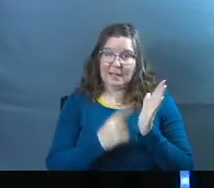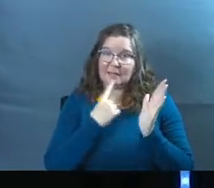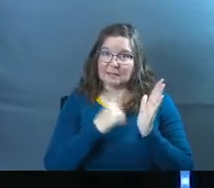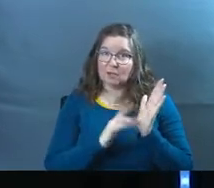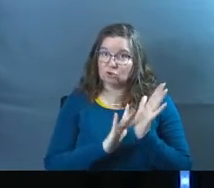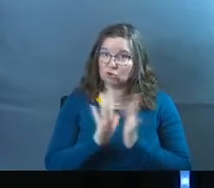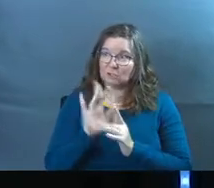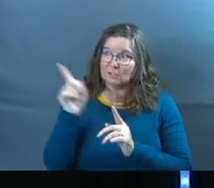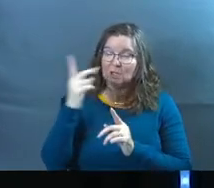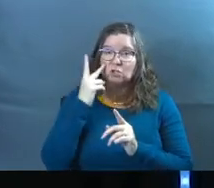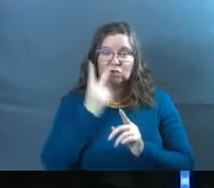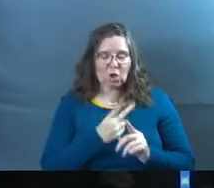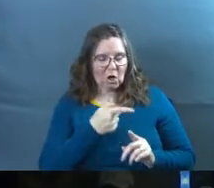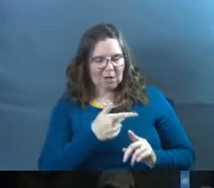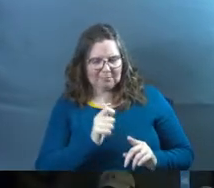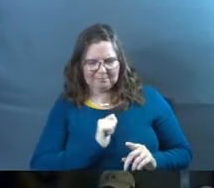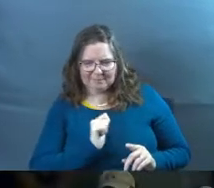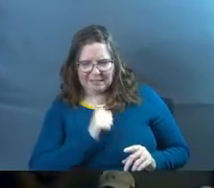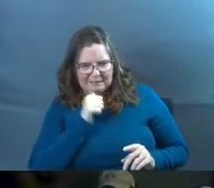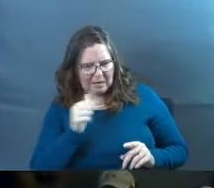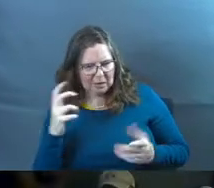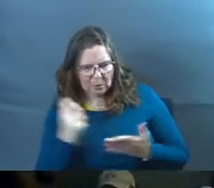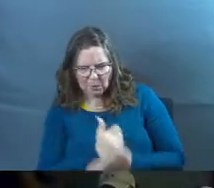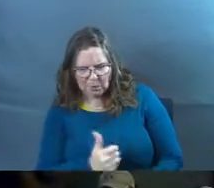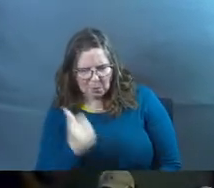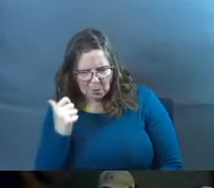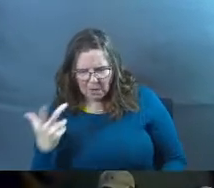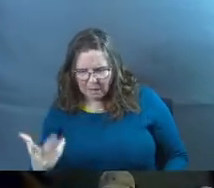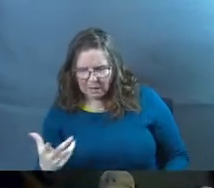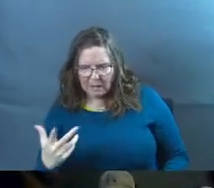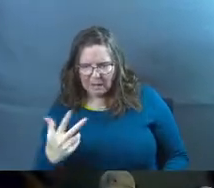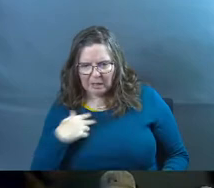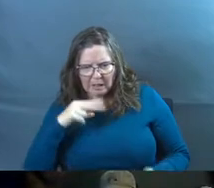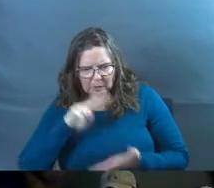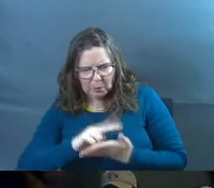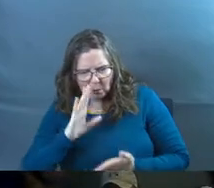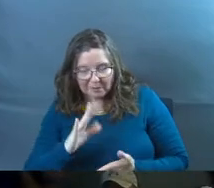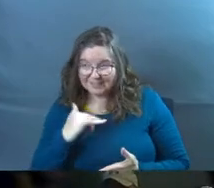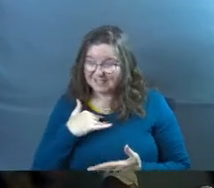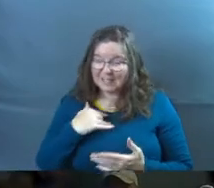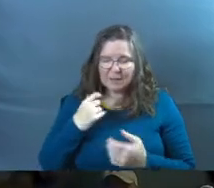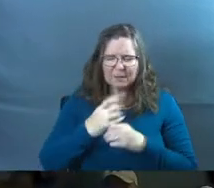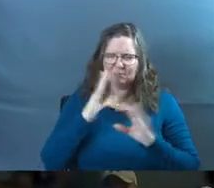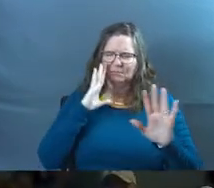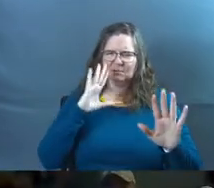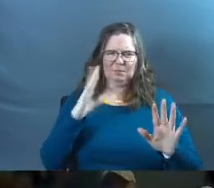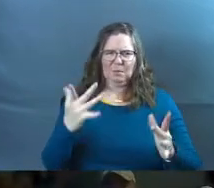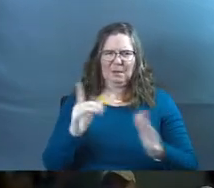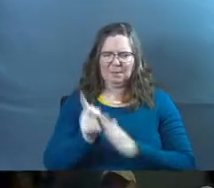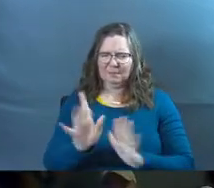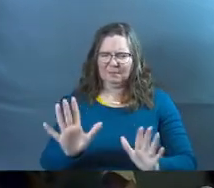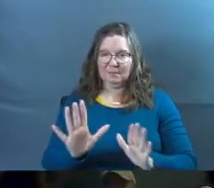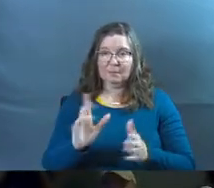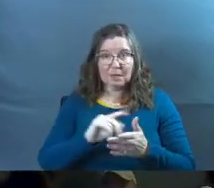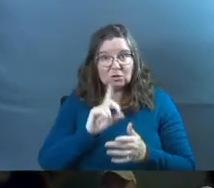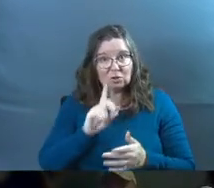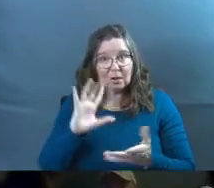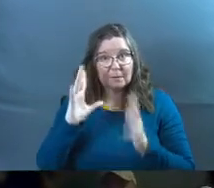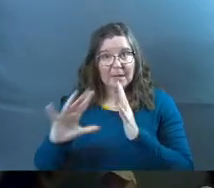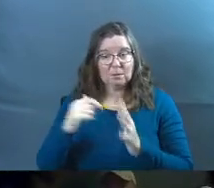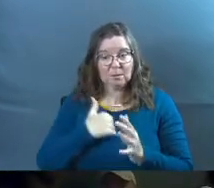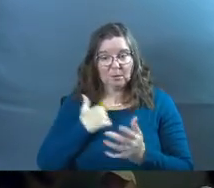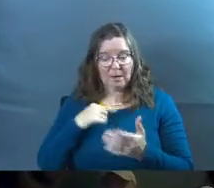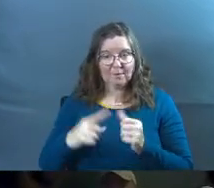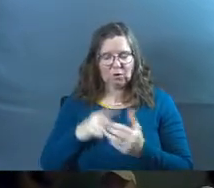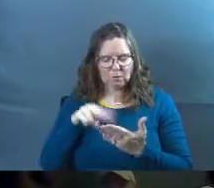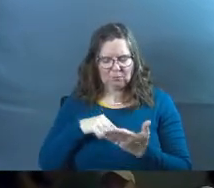that Jesus saw he wouldn't win. Does that mess with you? It should. Messed with me when I